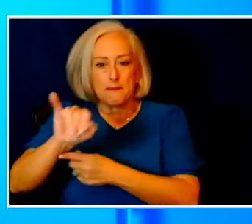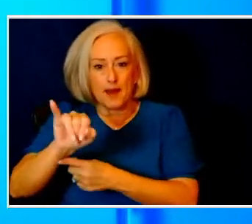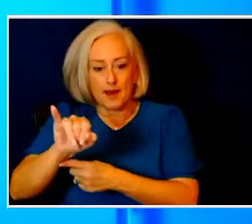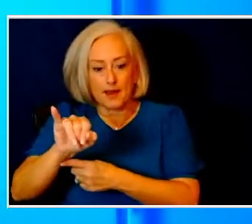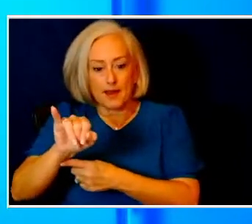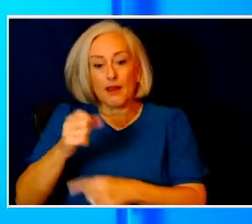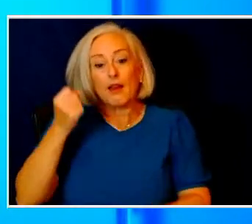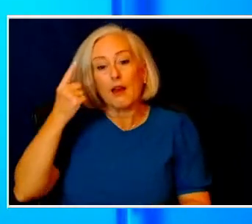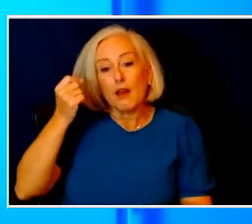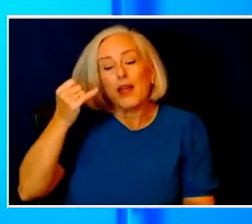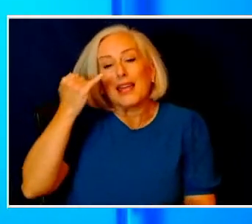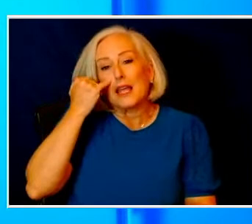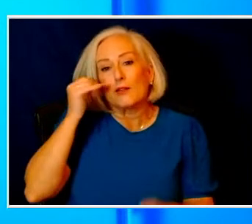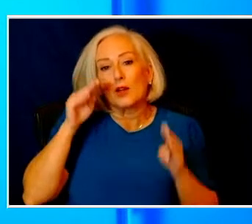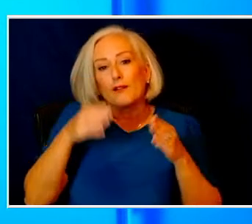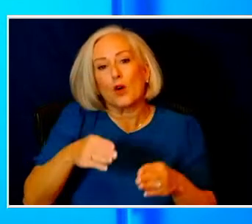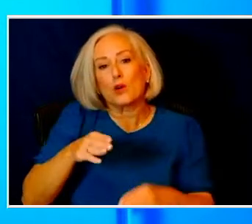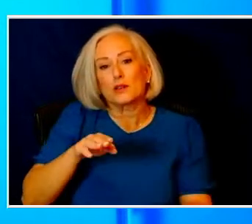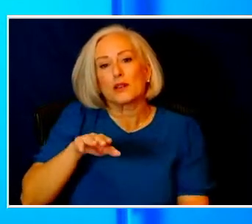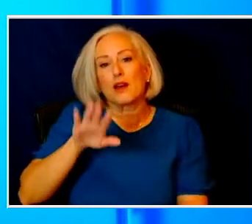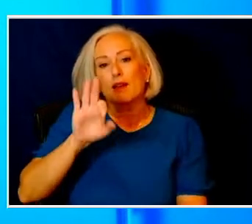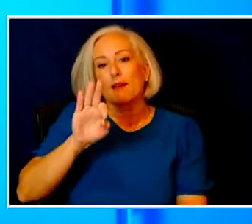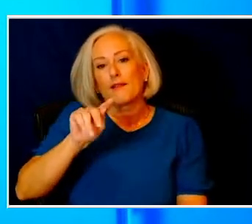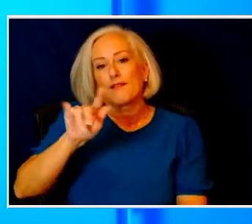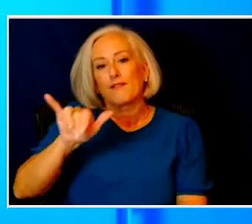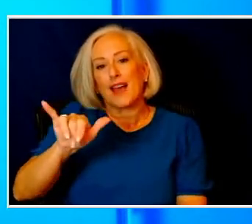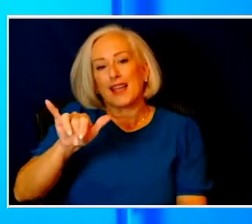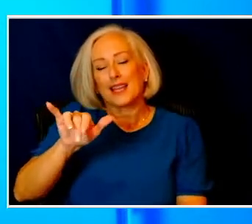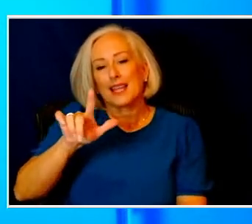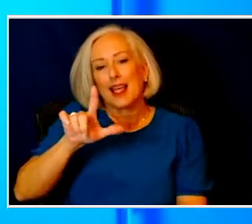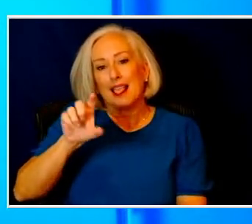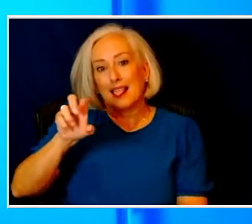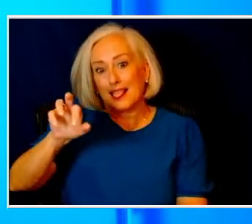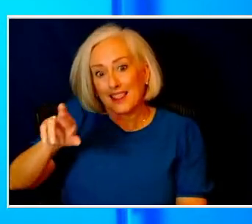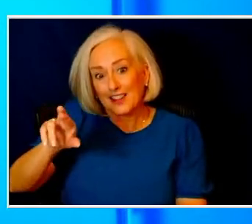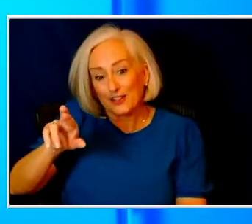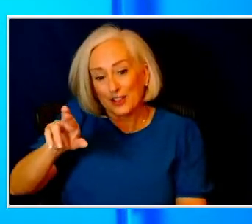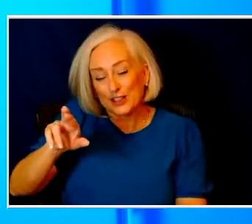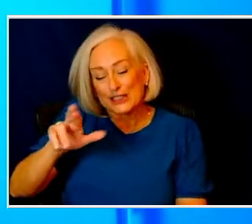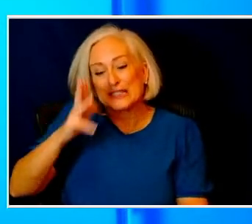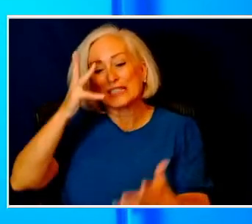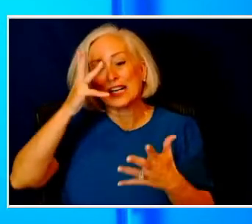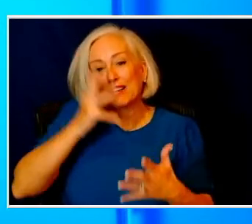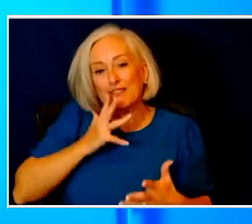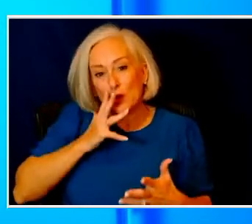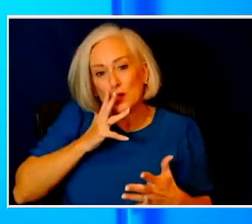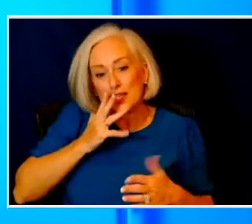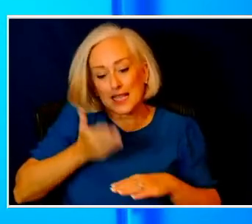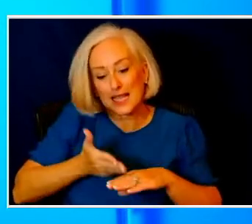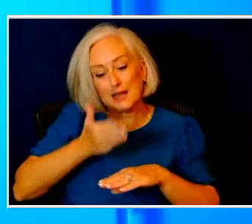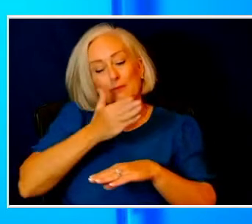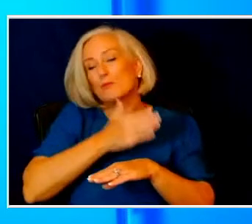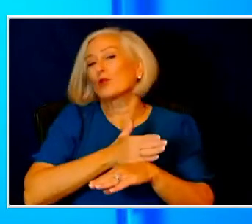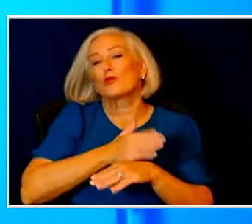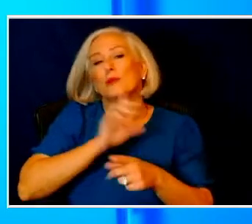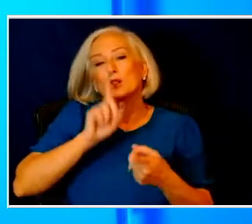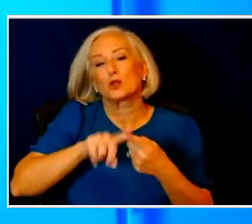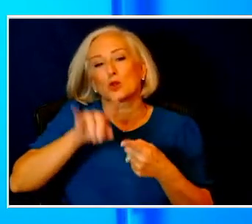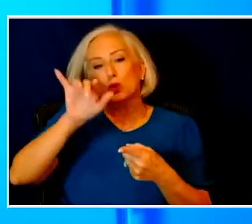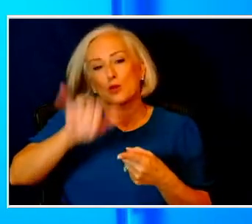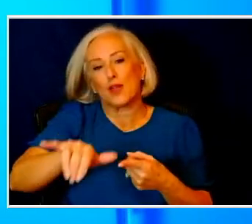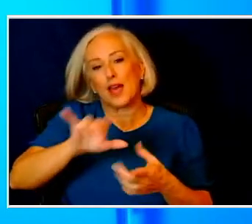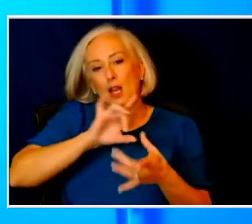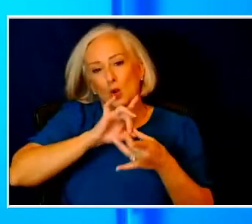I'm sorry to tell you that improvements in fatty liver seem to be correlated very well with weight